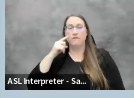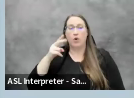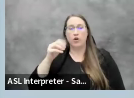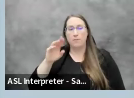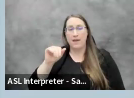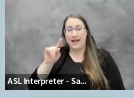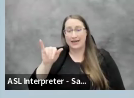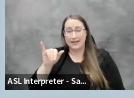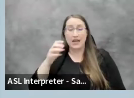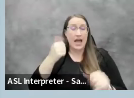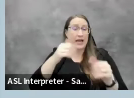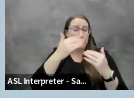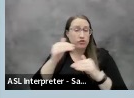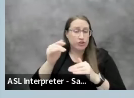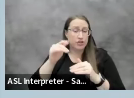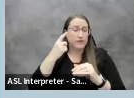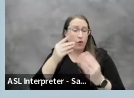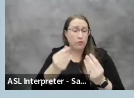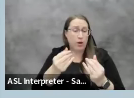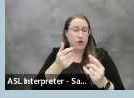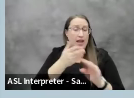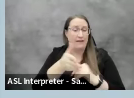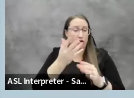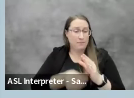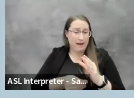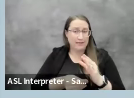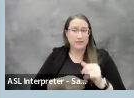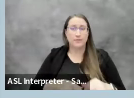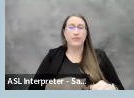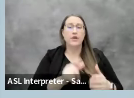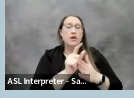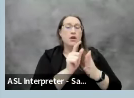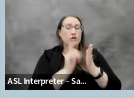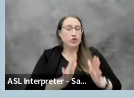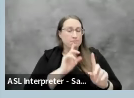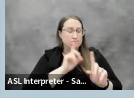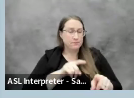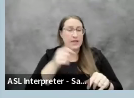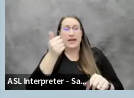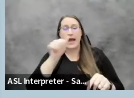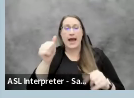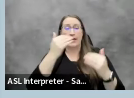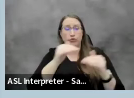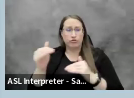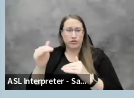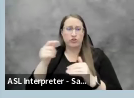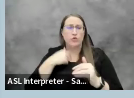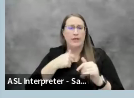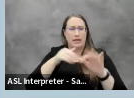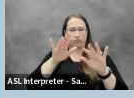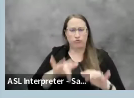our property after we die? Any of those restrictions we can write into the